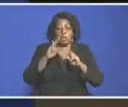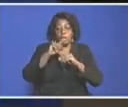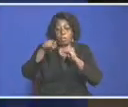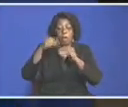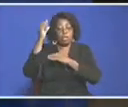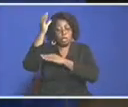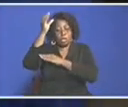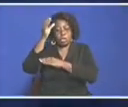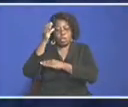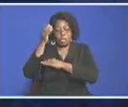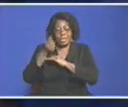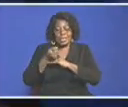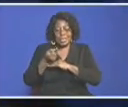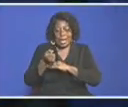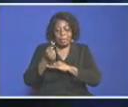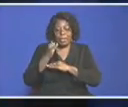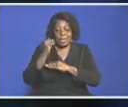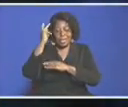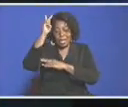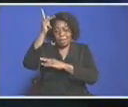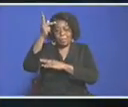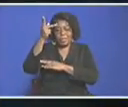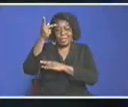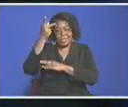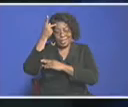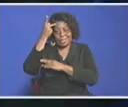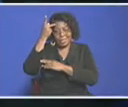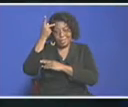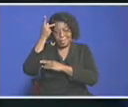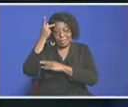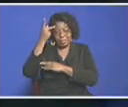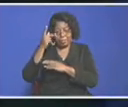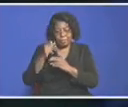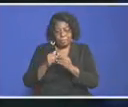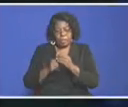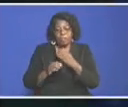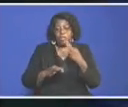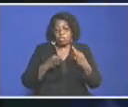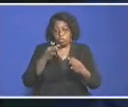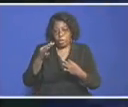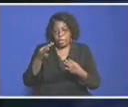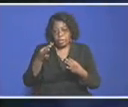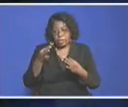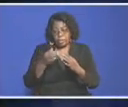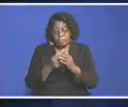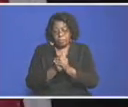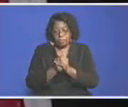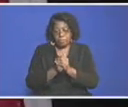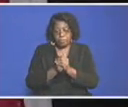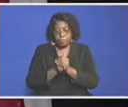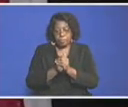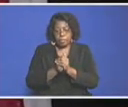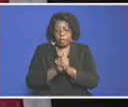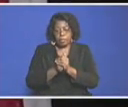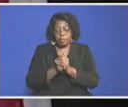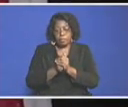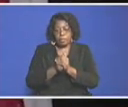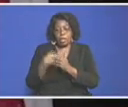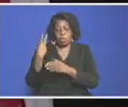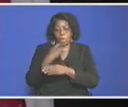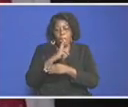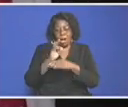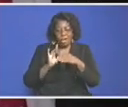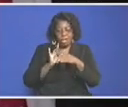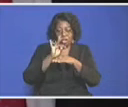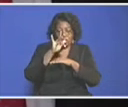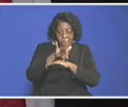concerns that the stabbing was politically motivated. There's no motive determine at the moment. We are early